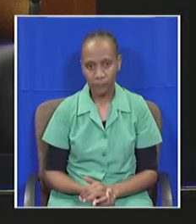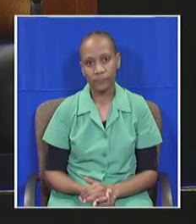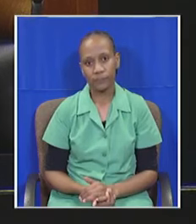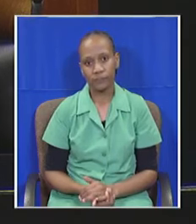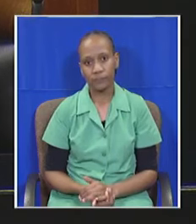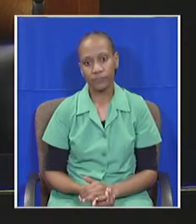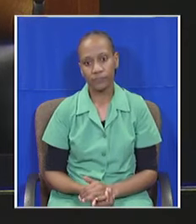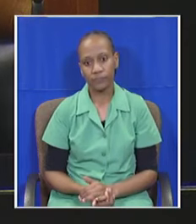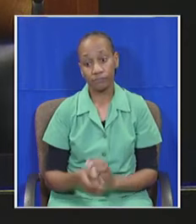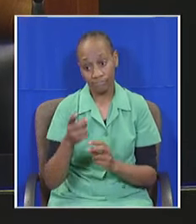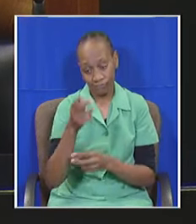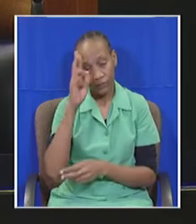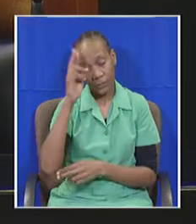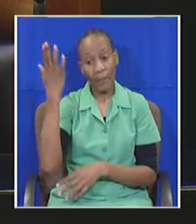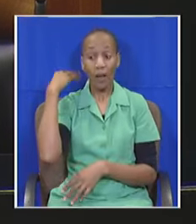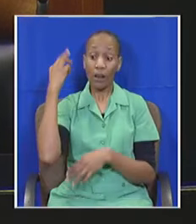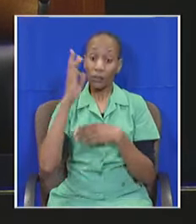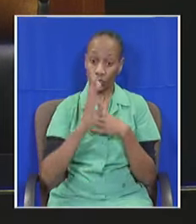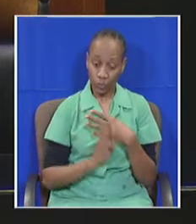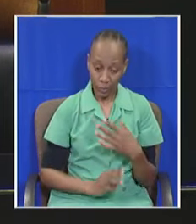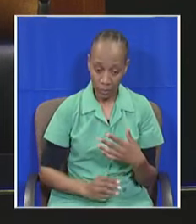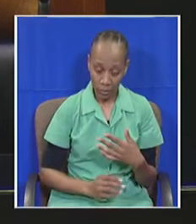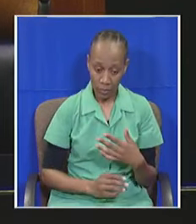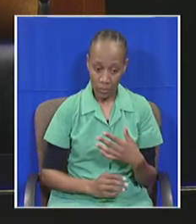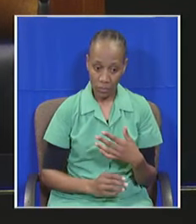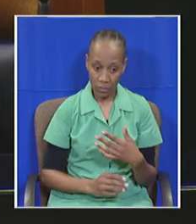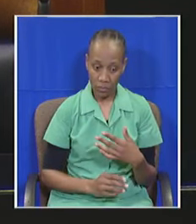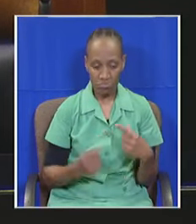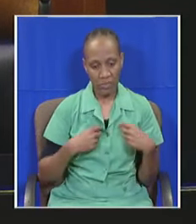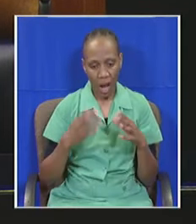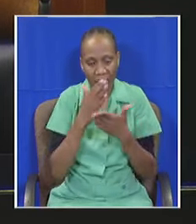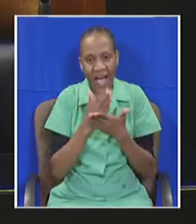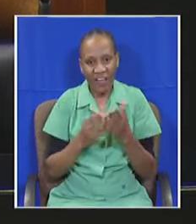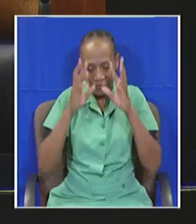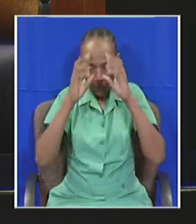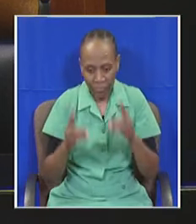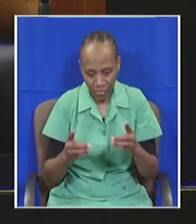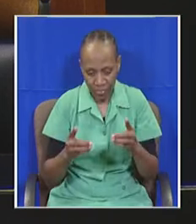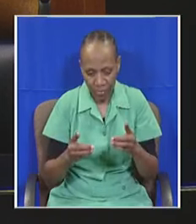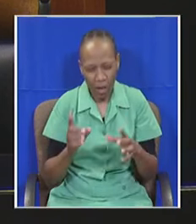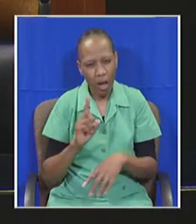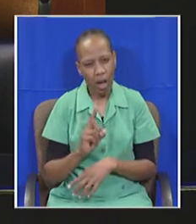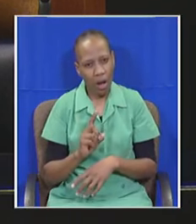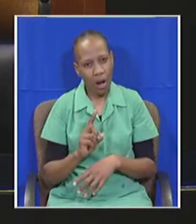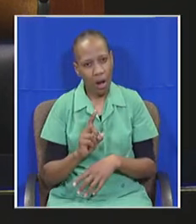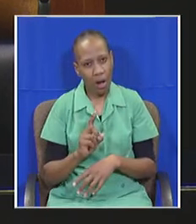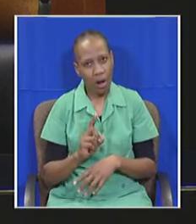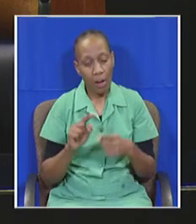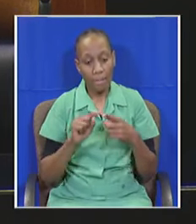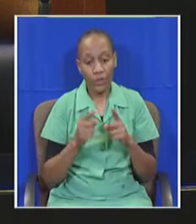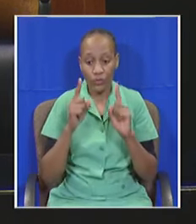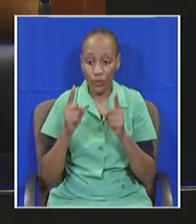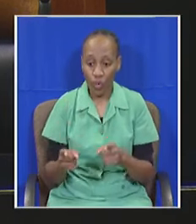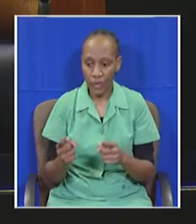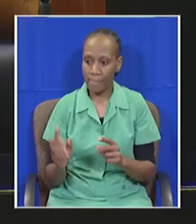Honorable Members will recall that last week I made a part ruling in terms of points of order that